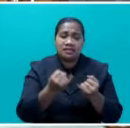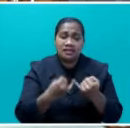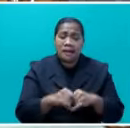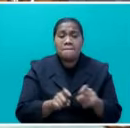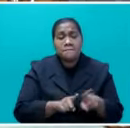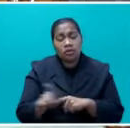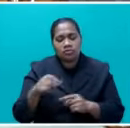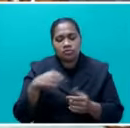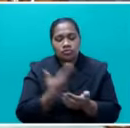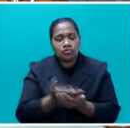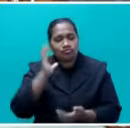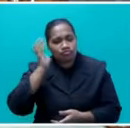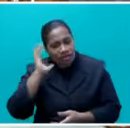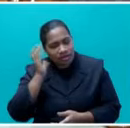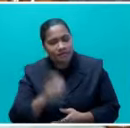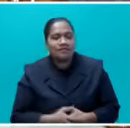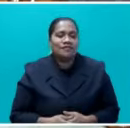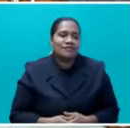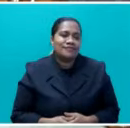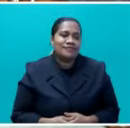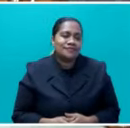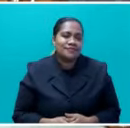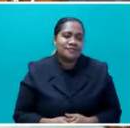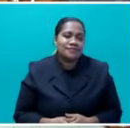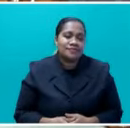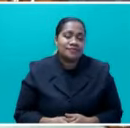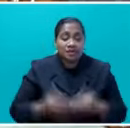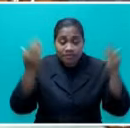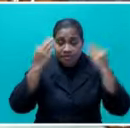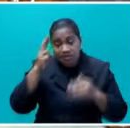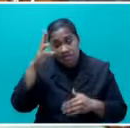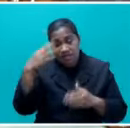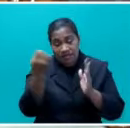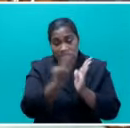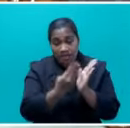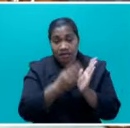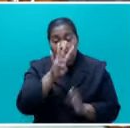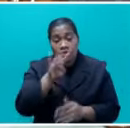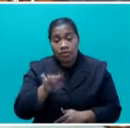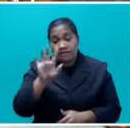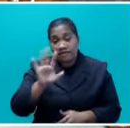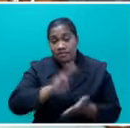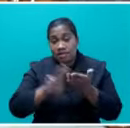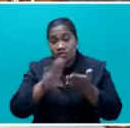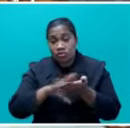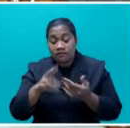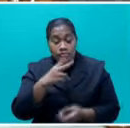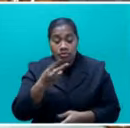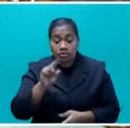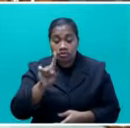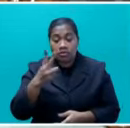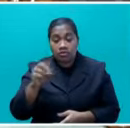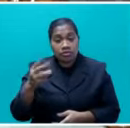channels for entertainment and access to critical information. Mr. Speaker, sir, with a budgetary allocation of $4.5 million in the